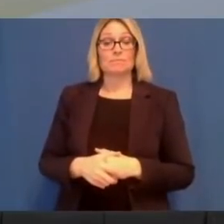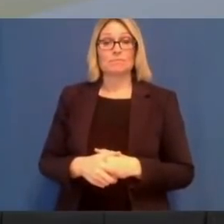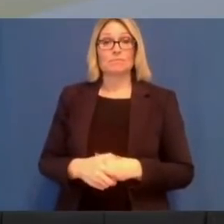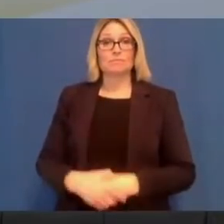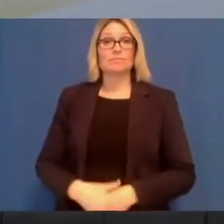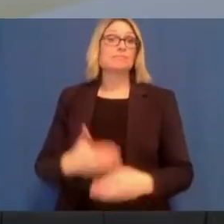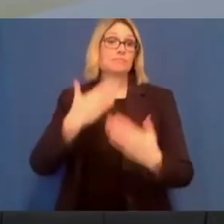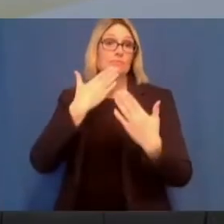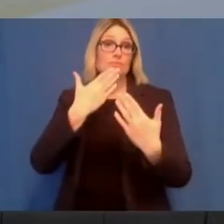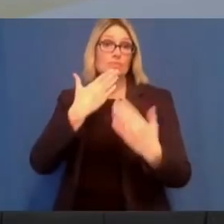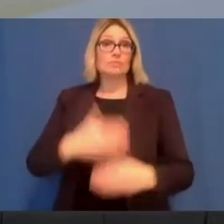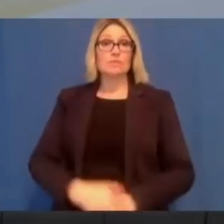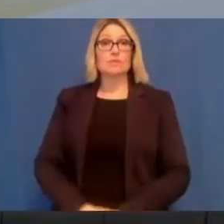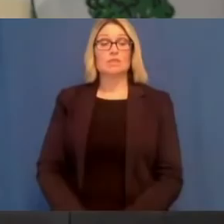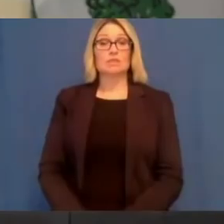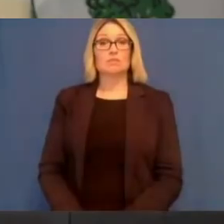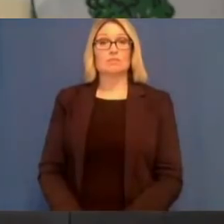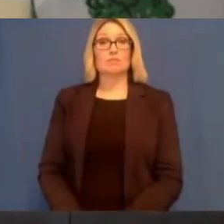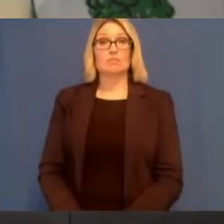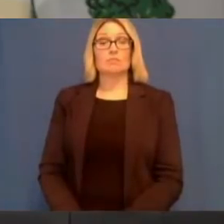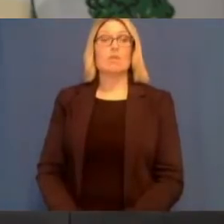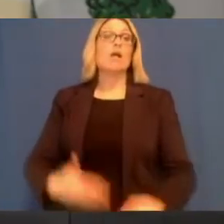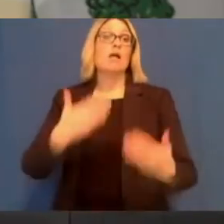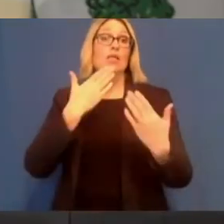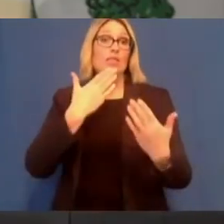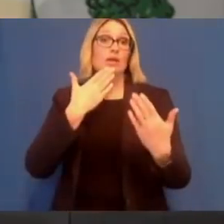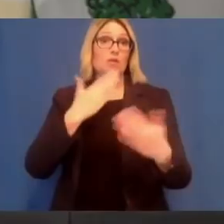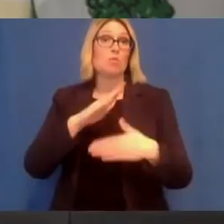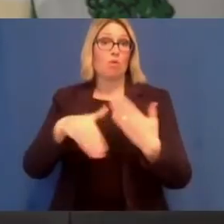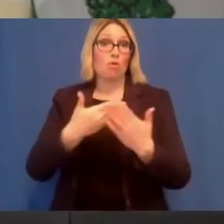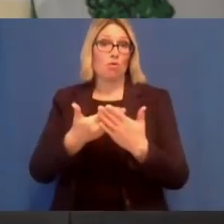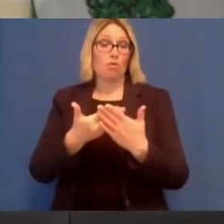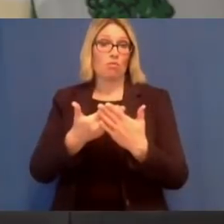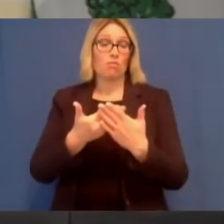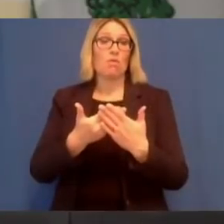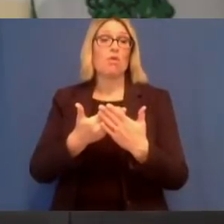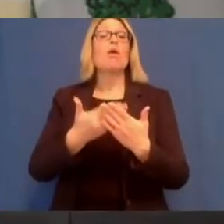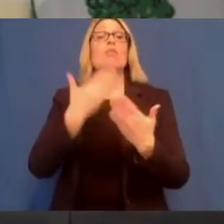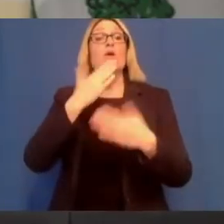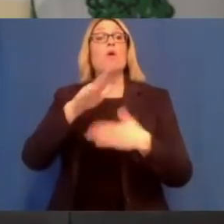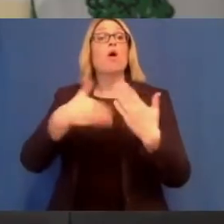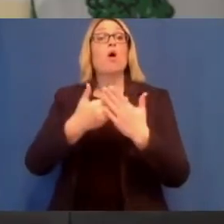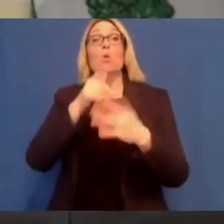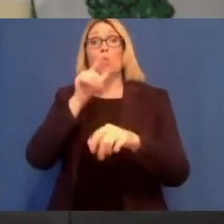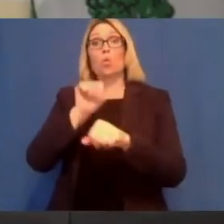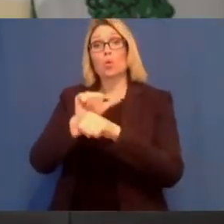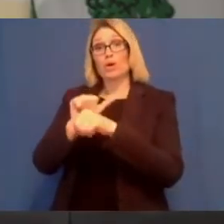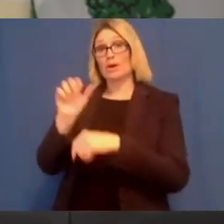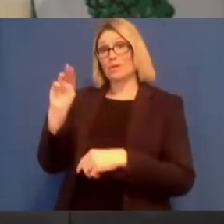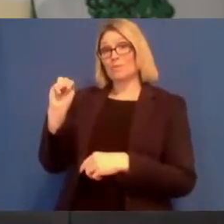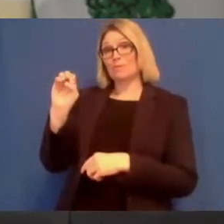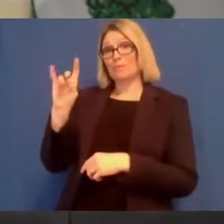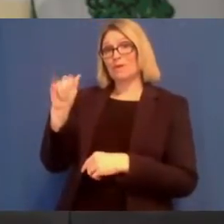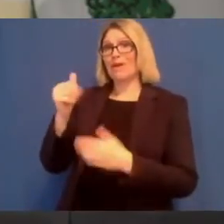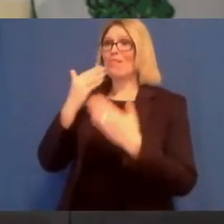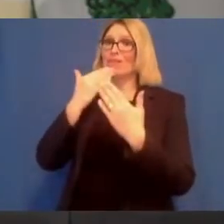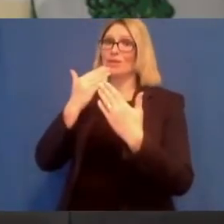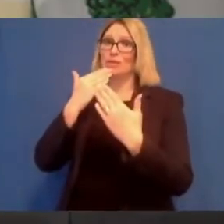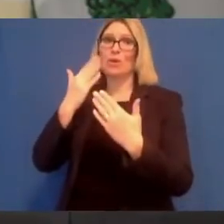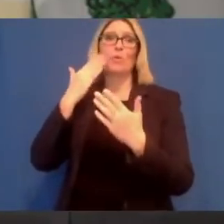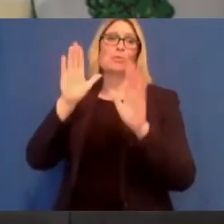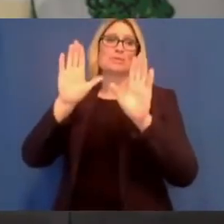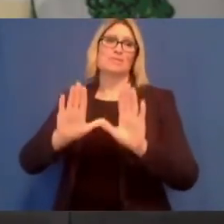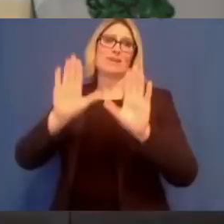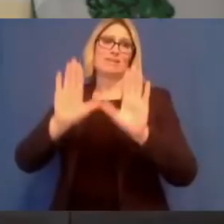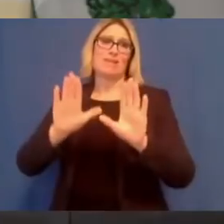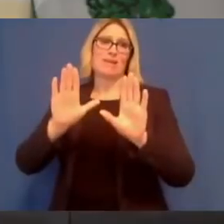Thank you. You're welcome. Well, thank you, everyone, and to all of those who are working today in the media. I know it's Sunday, and just thank you